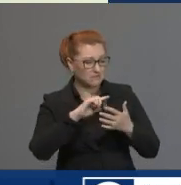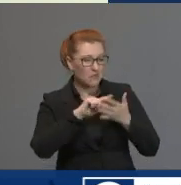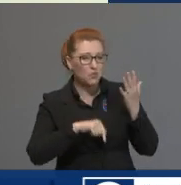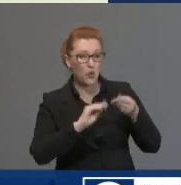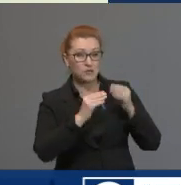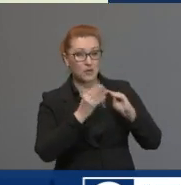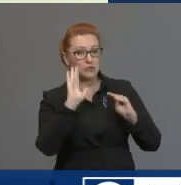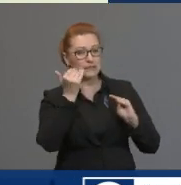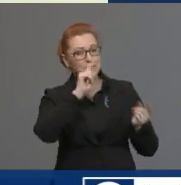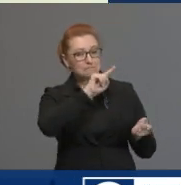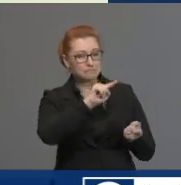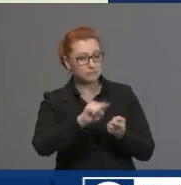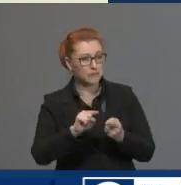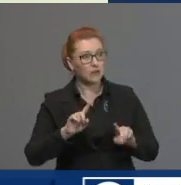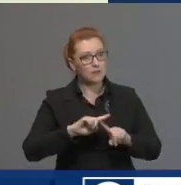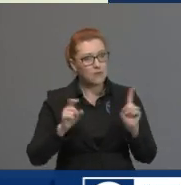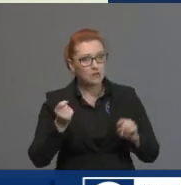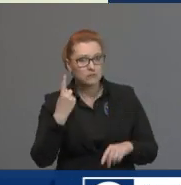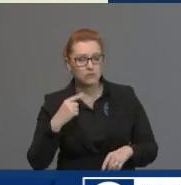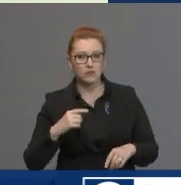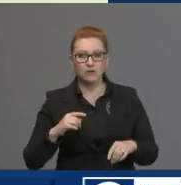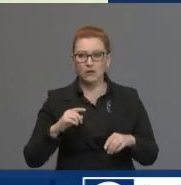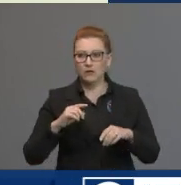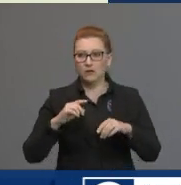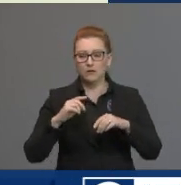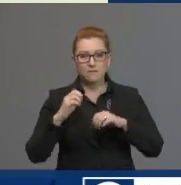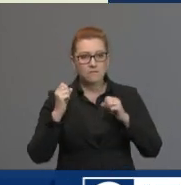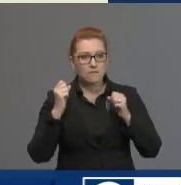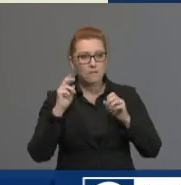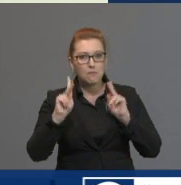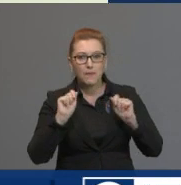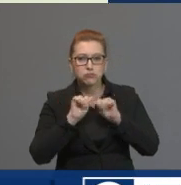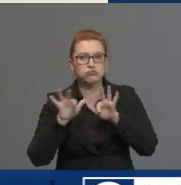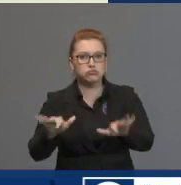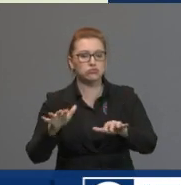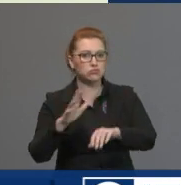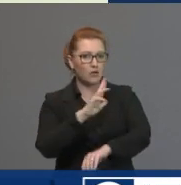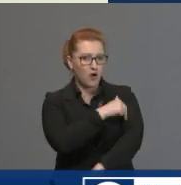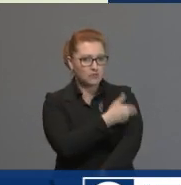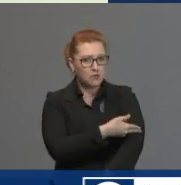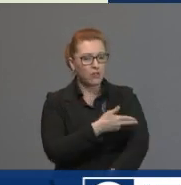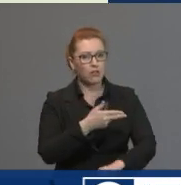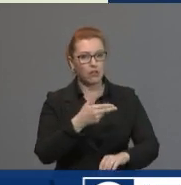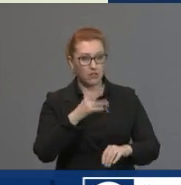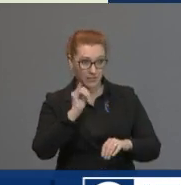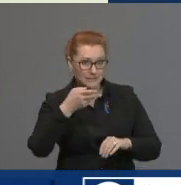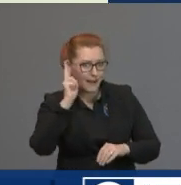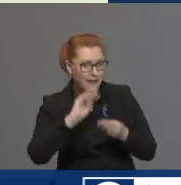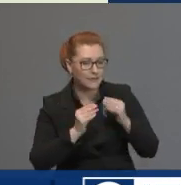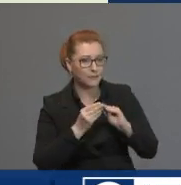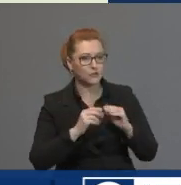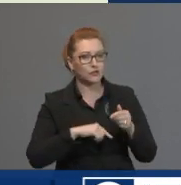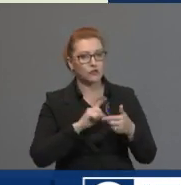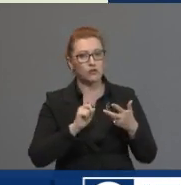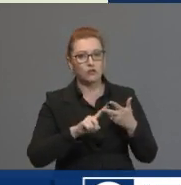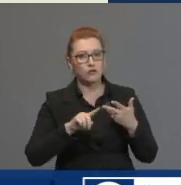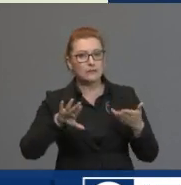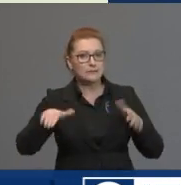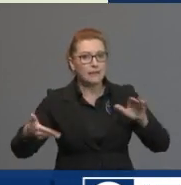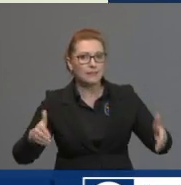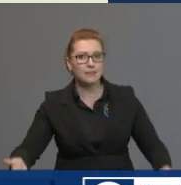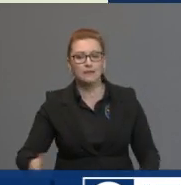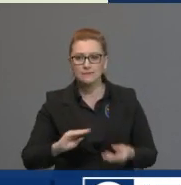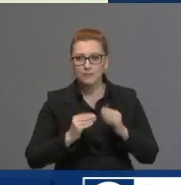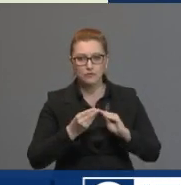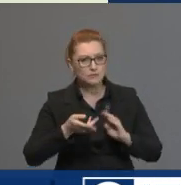nearly as good. Total hospitalizations day by day are still very high. Death numbers are still pretty high. How concerned are